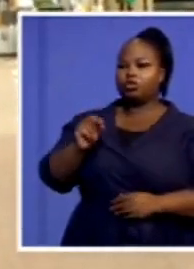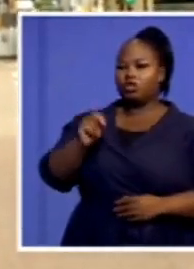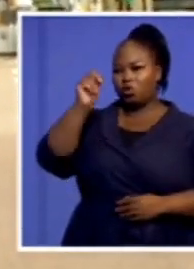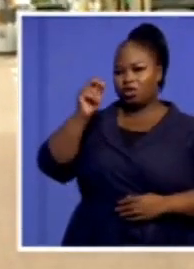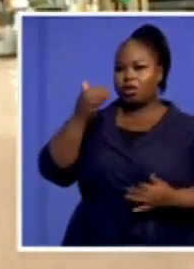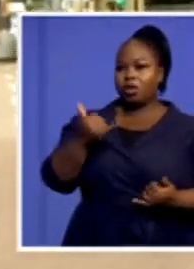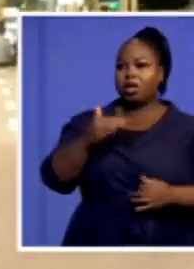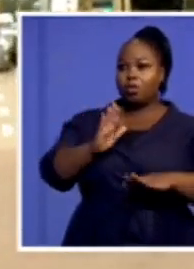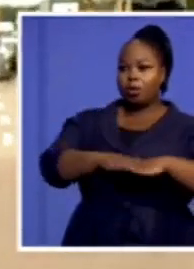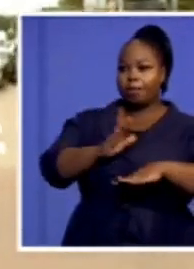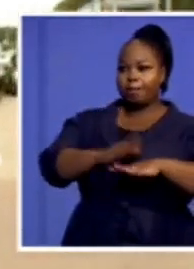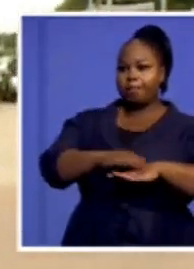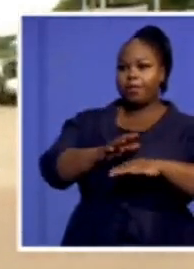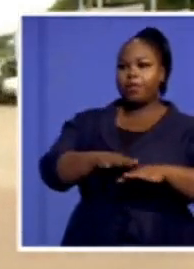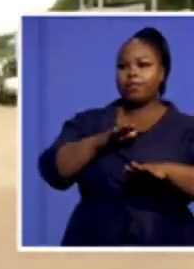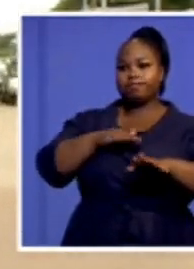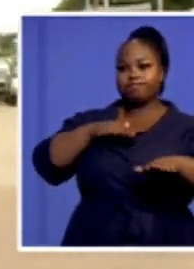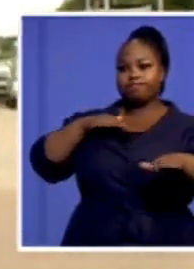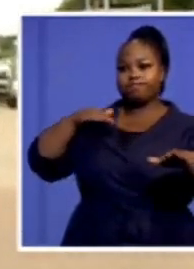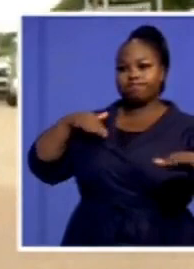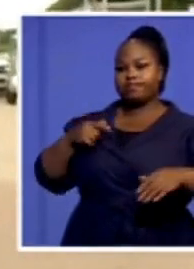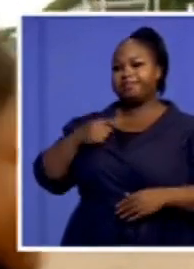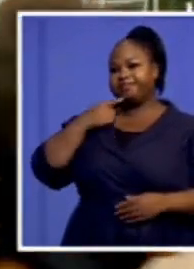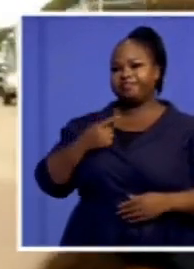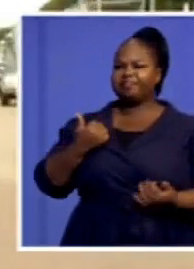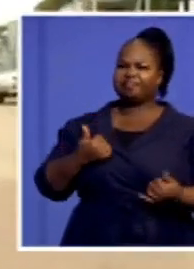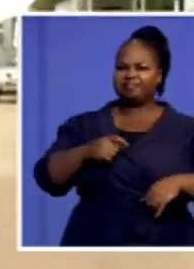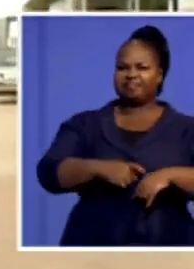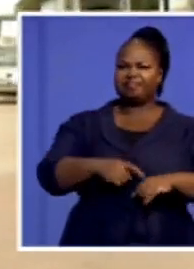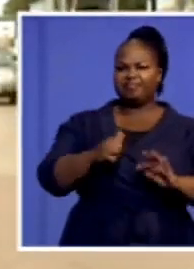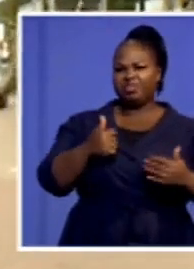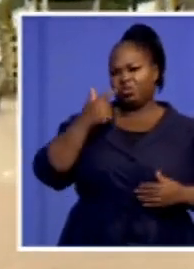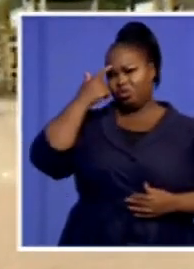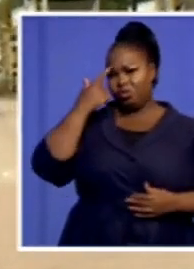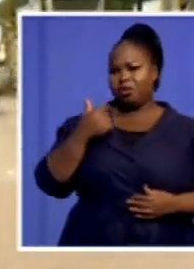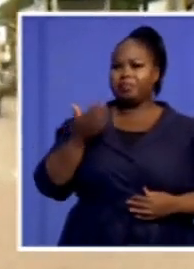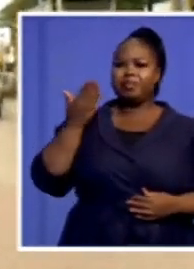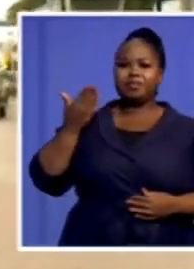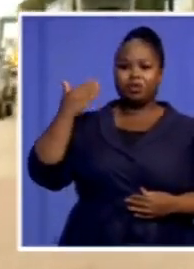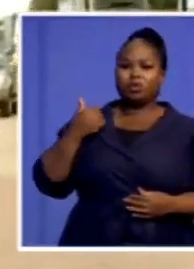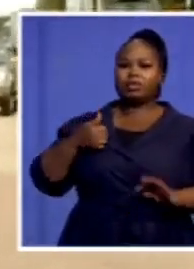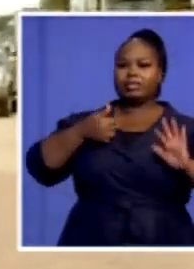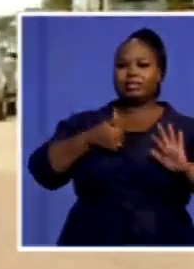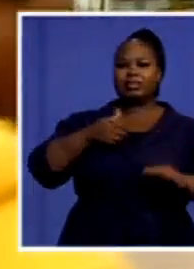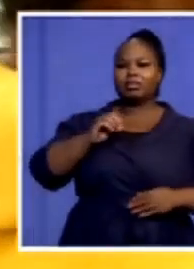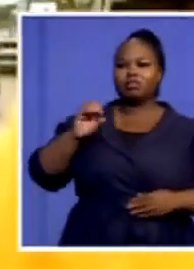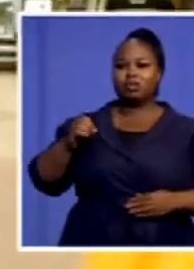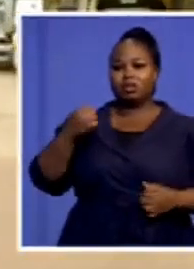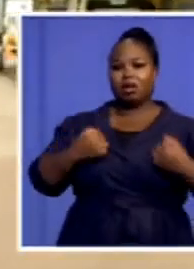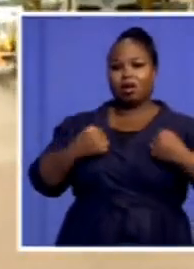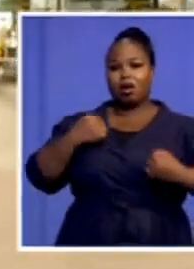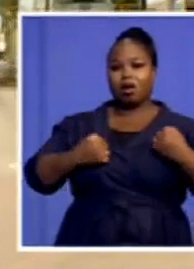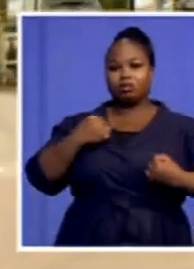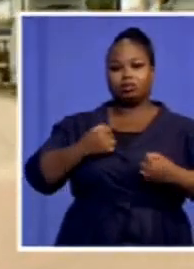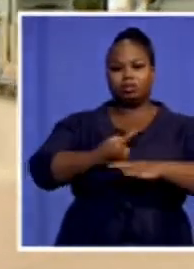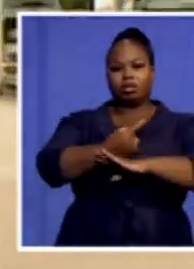Traffic officials say by 6 a.m. that figure was standing at about 600 vehicles on an hourly basis. Now we